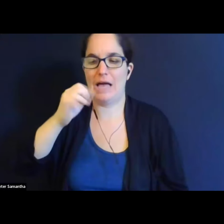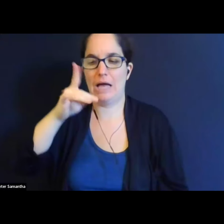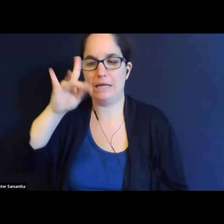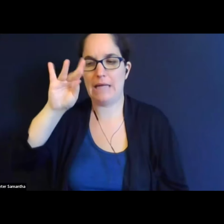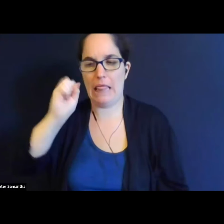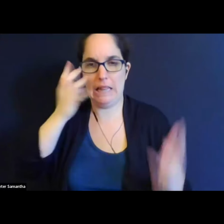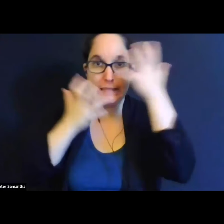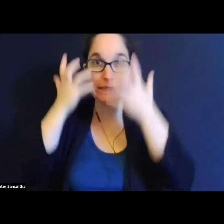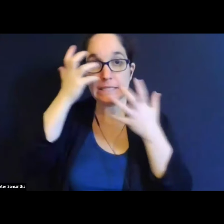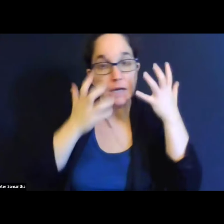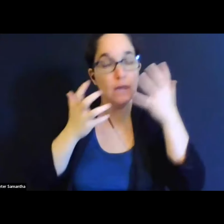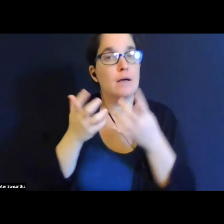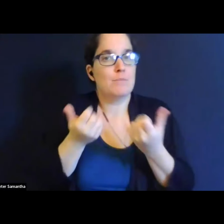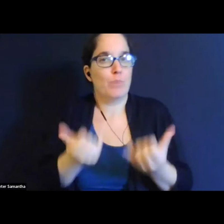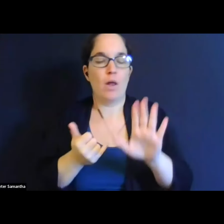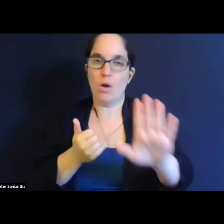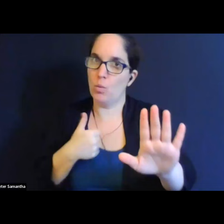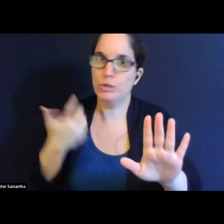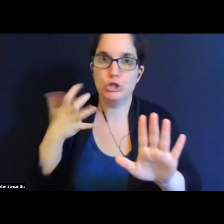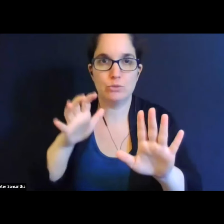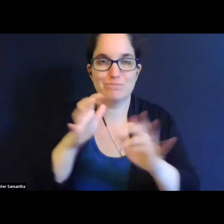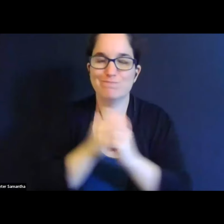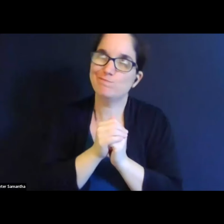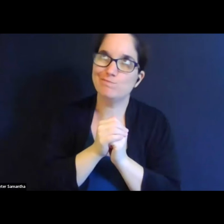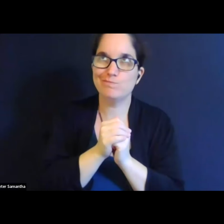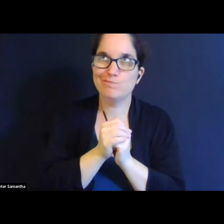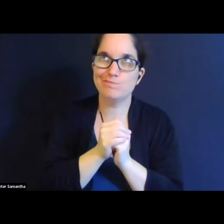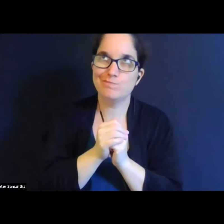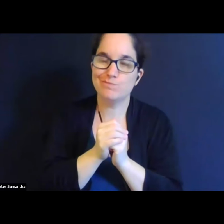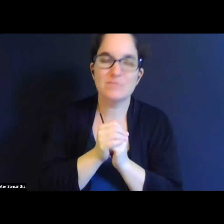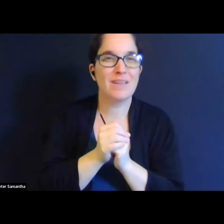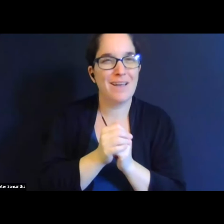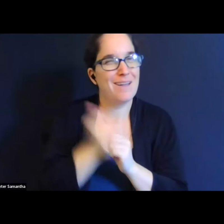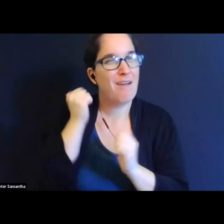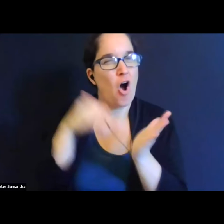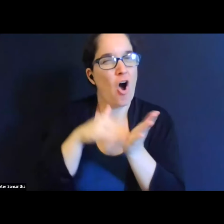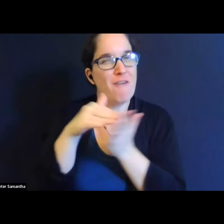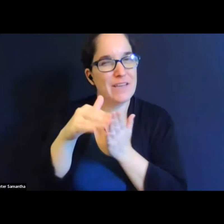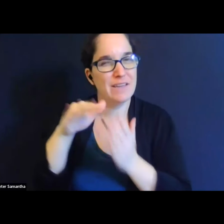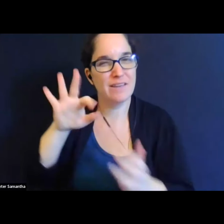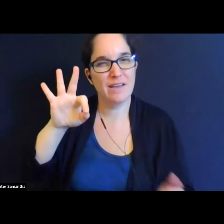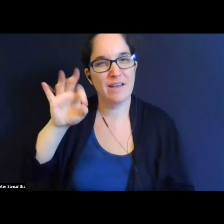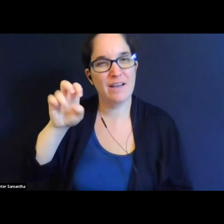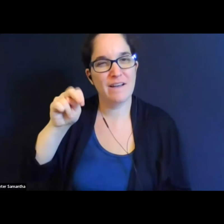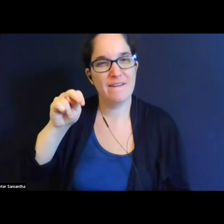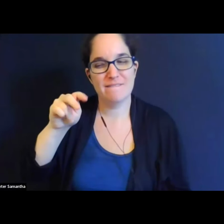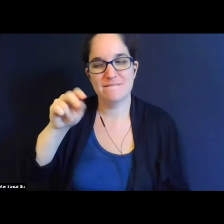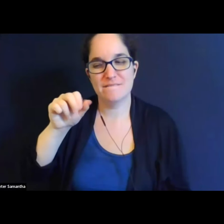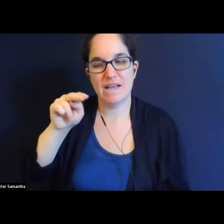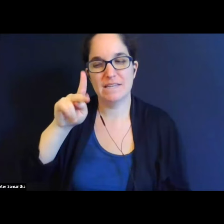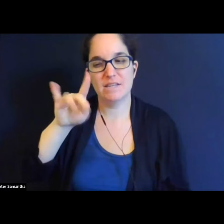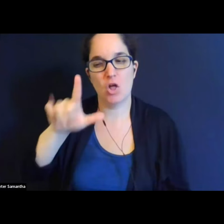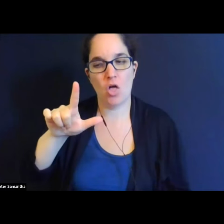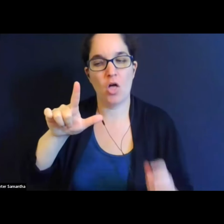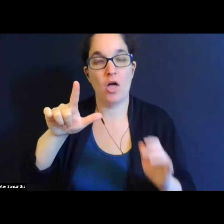seeing, I don't want to downplay it, but we're not seeing as much for the fentanyl and cannabis as we are for other drugs